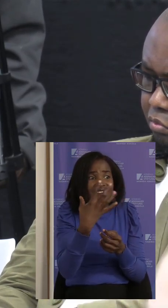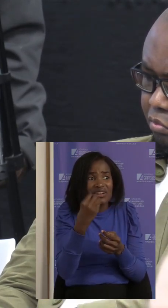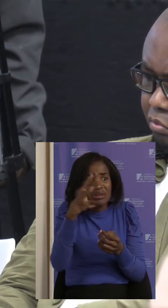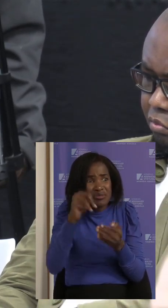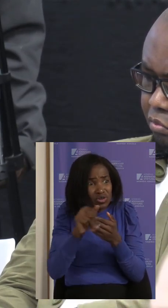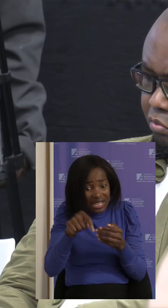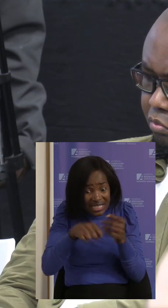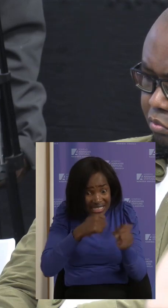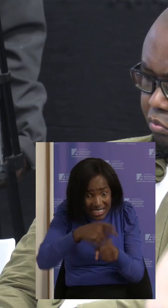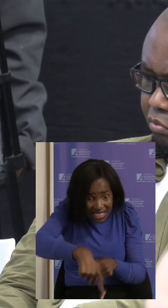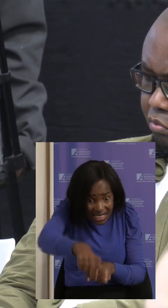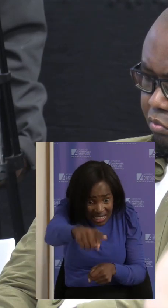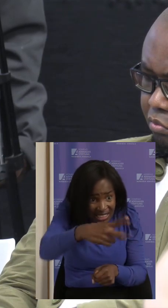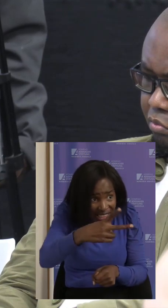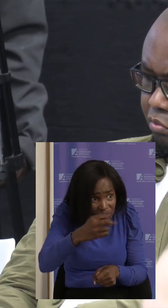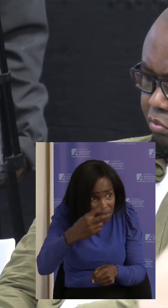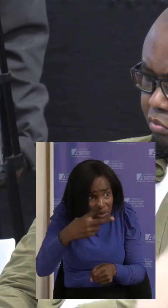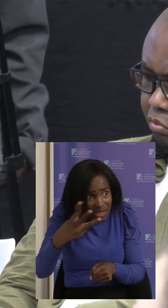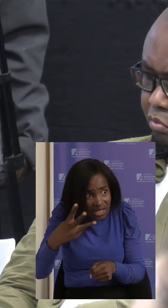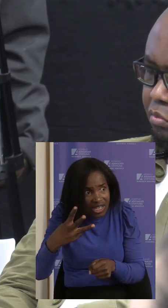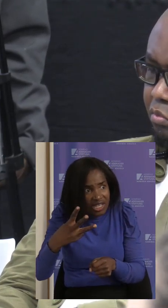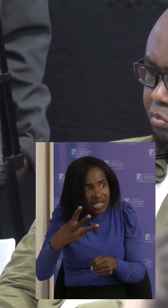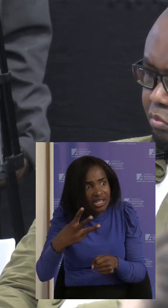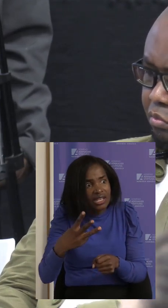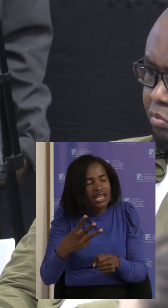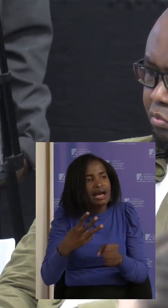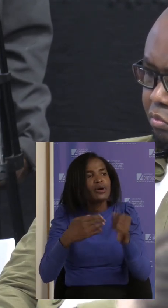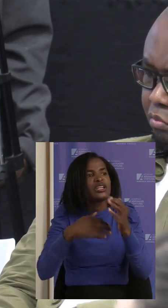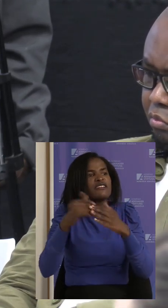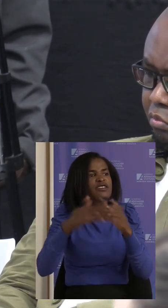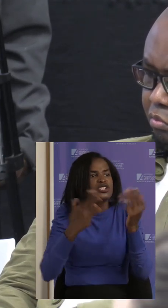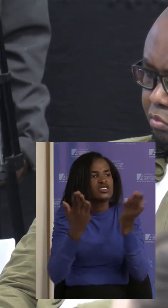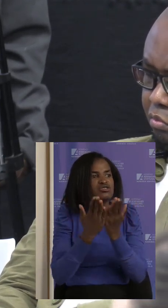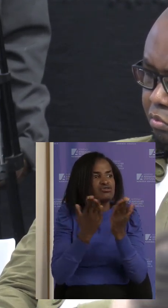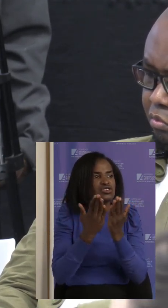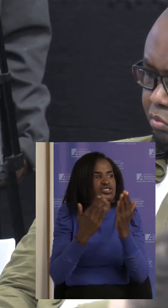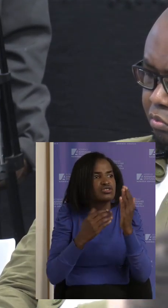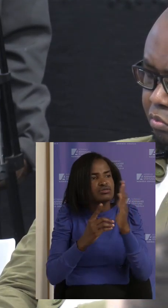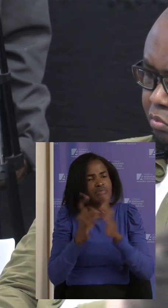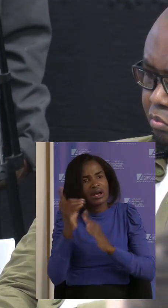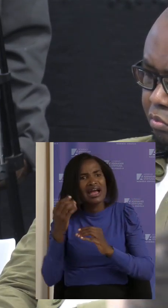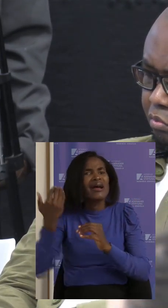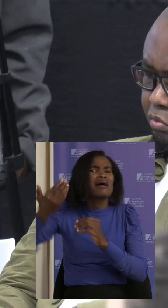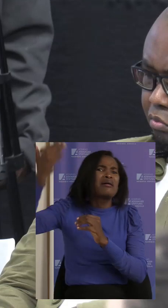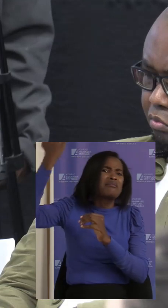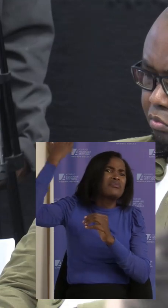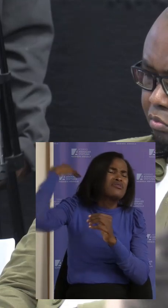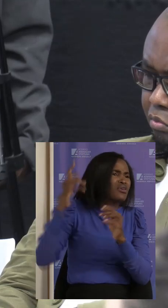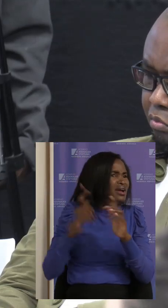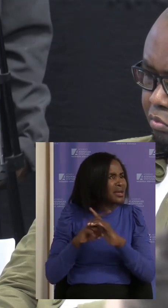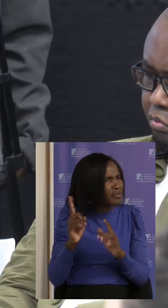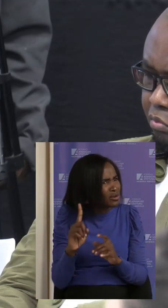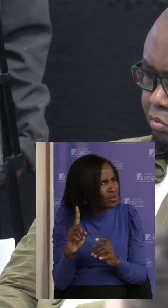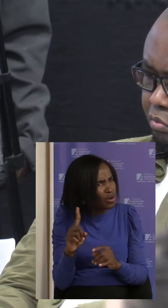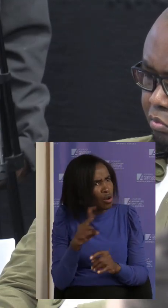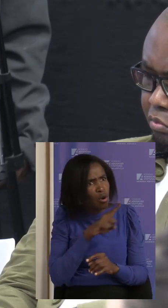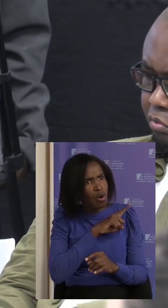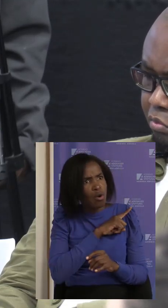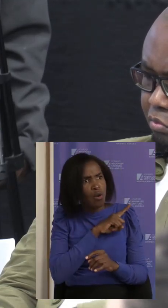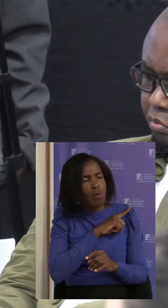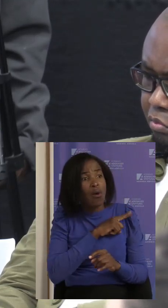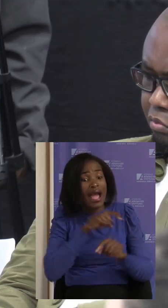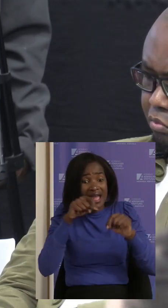coming year towards infrastructure development. But I'm asking then what has happened in the past? Why are we where we